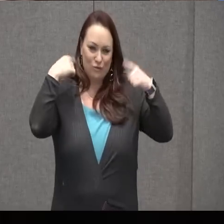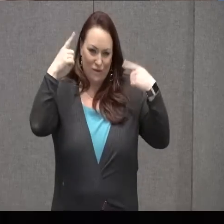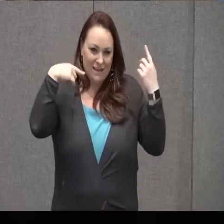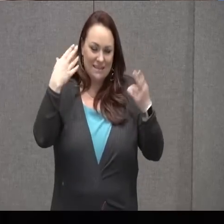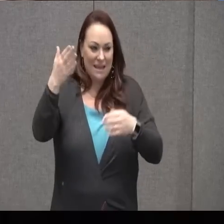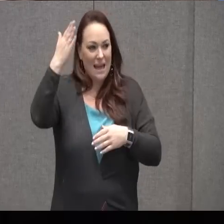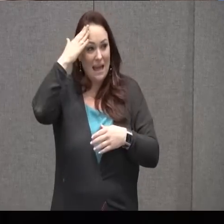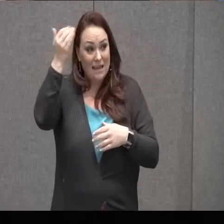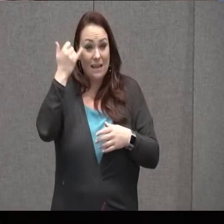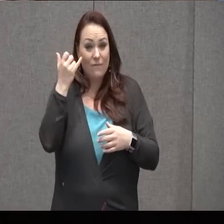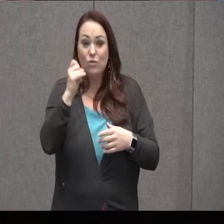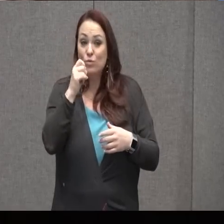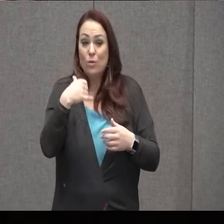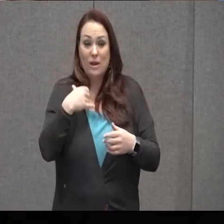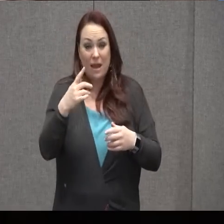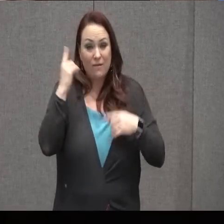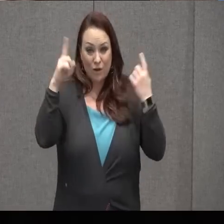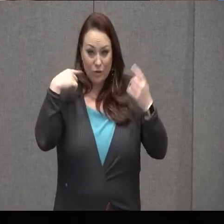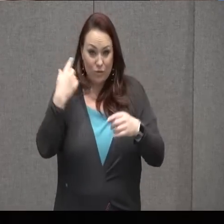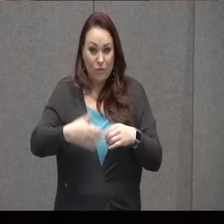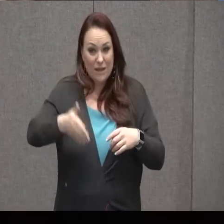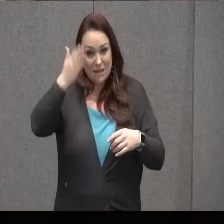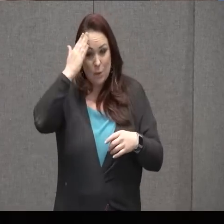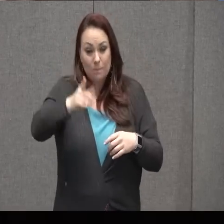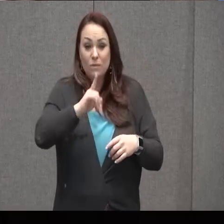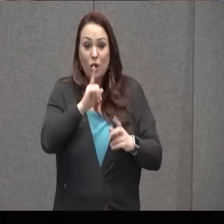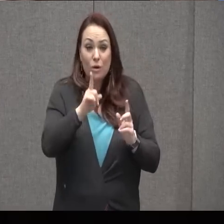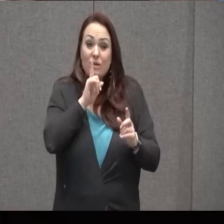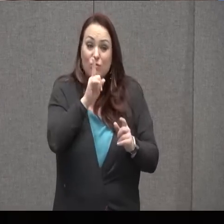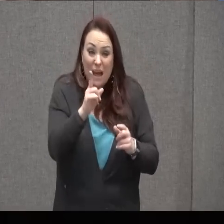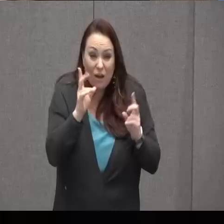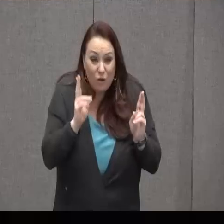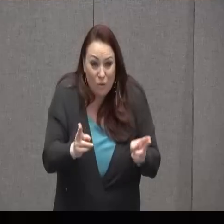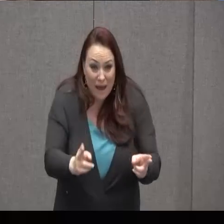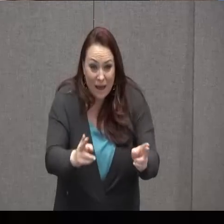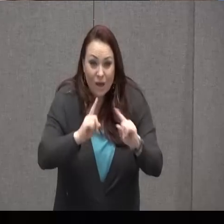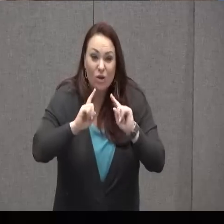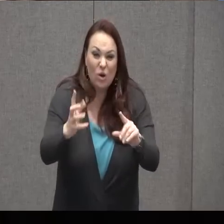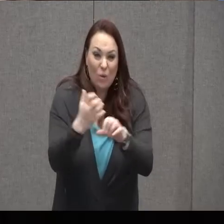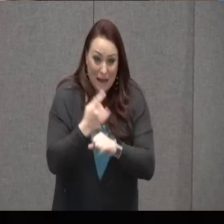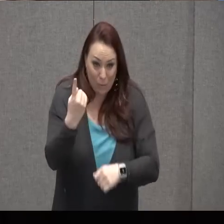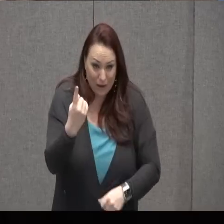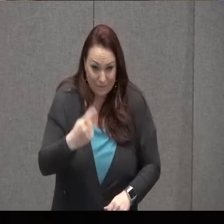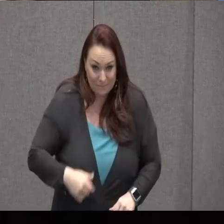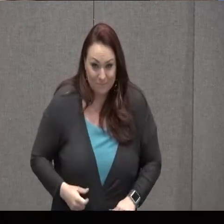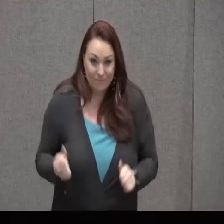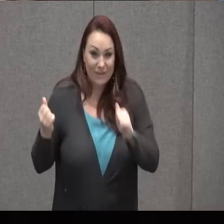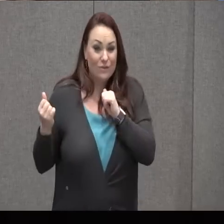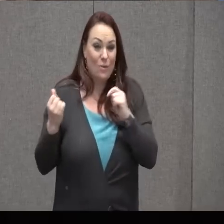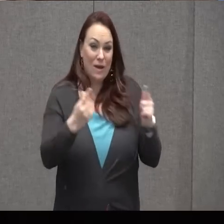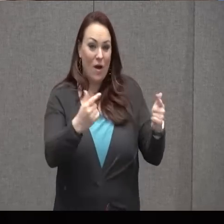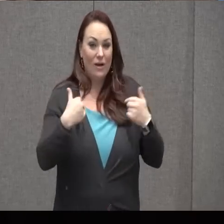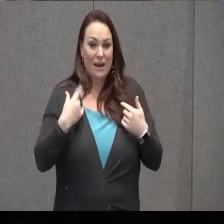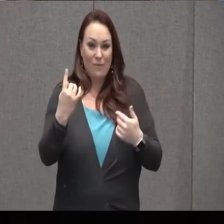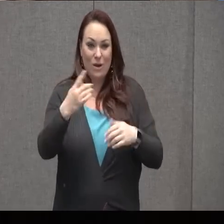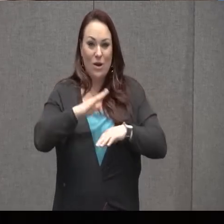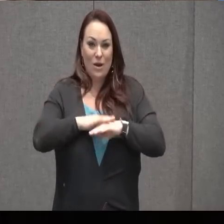you don't have a crazy hat on, hurry real quick, go run and put one on so that we can all be wearing one